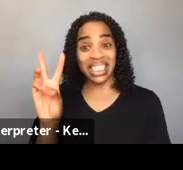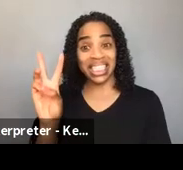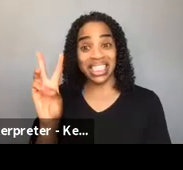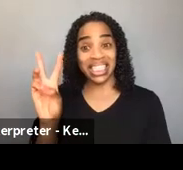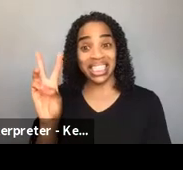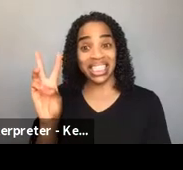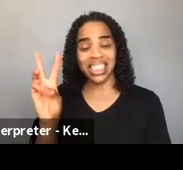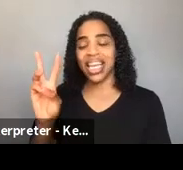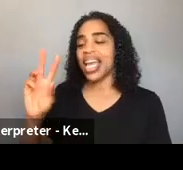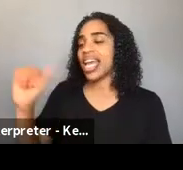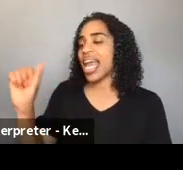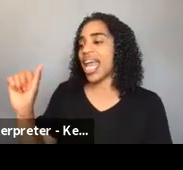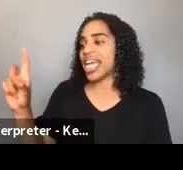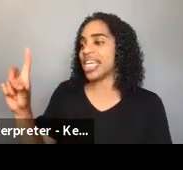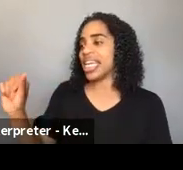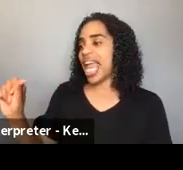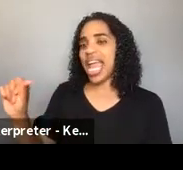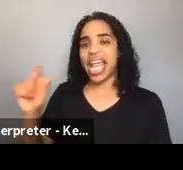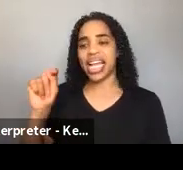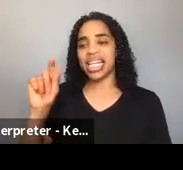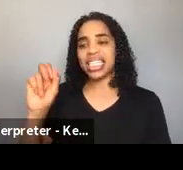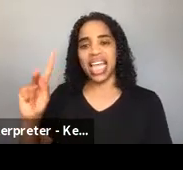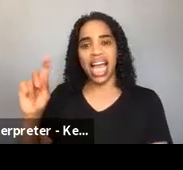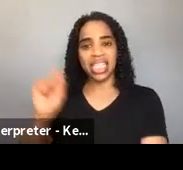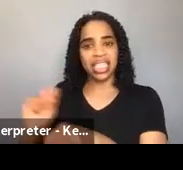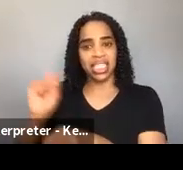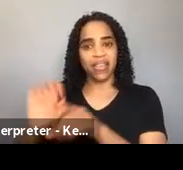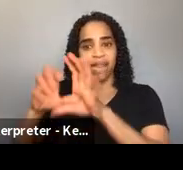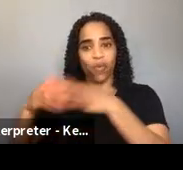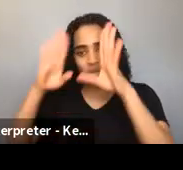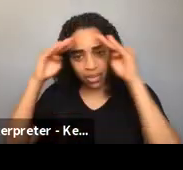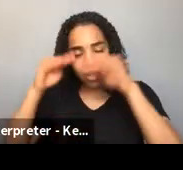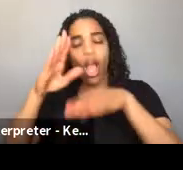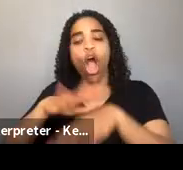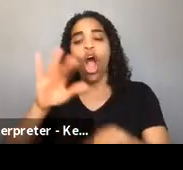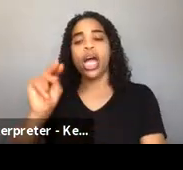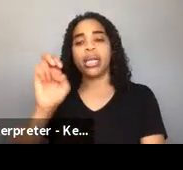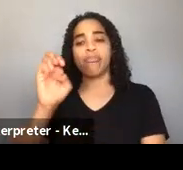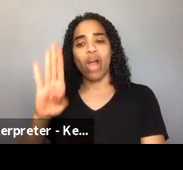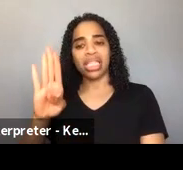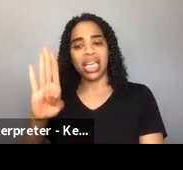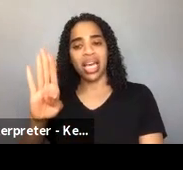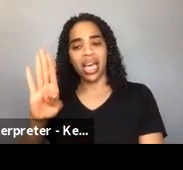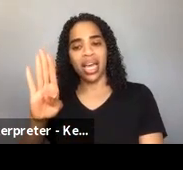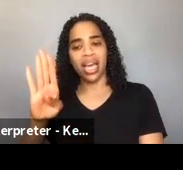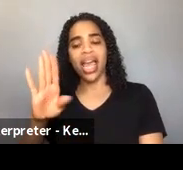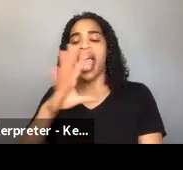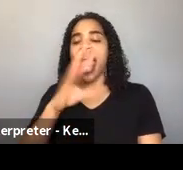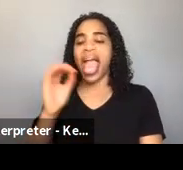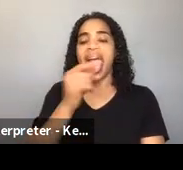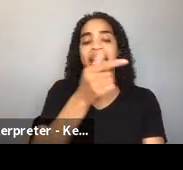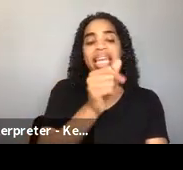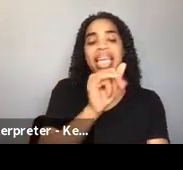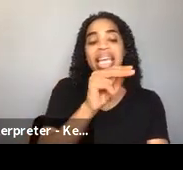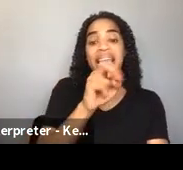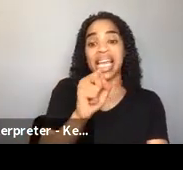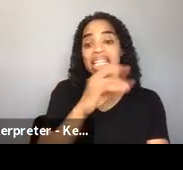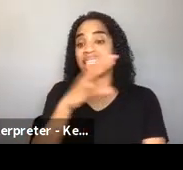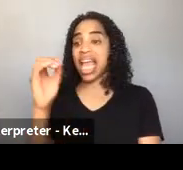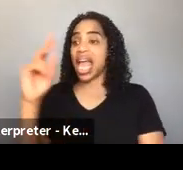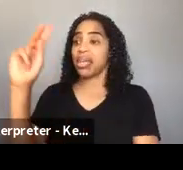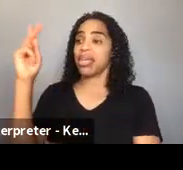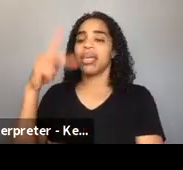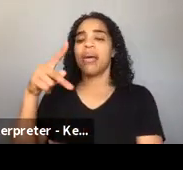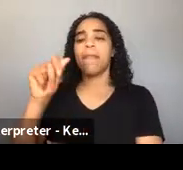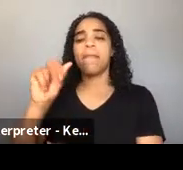an ADA task force on Nebraska and what the Games and Parks Department have been doing to make our